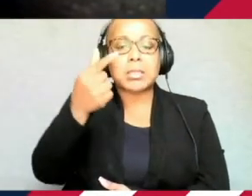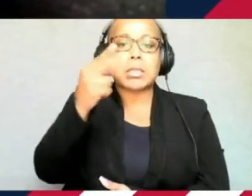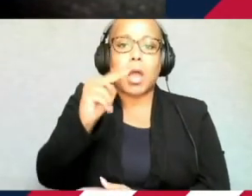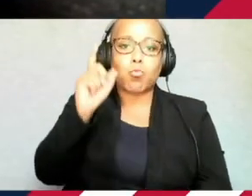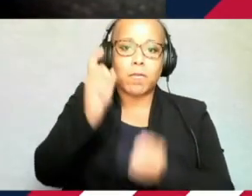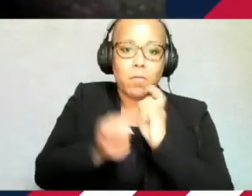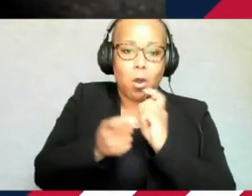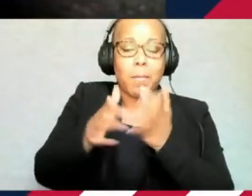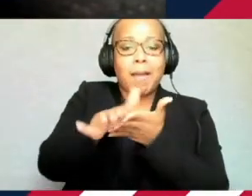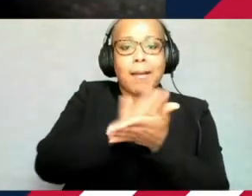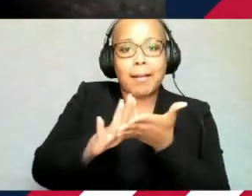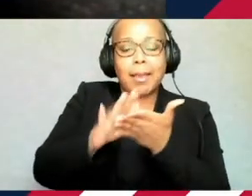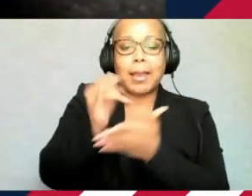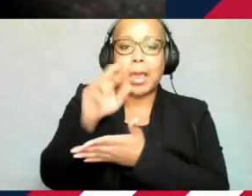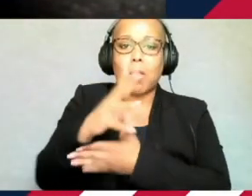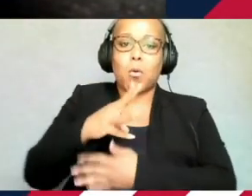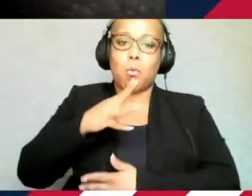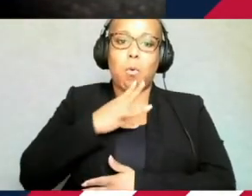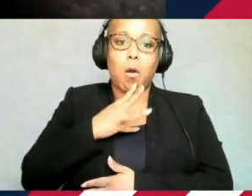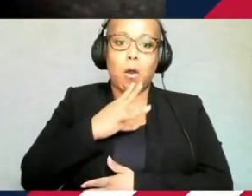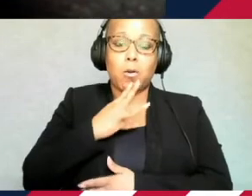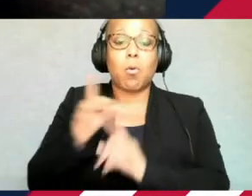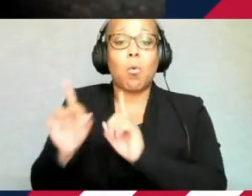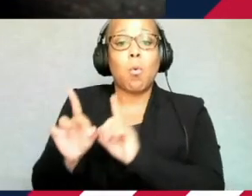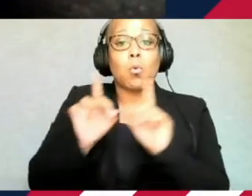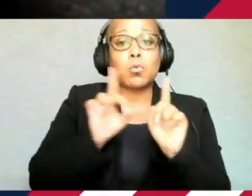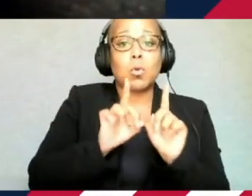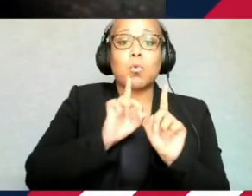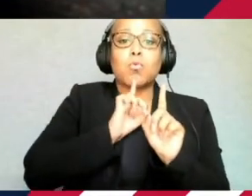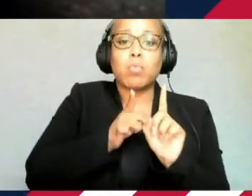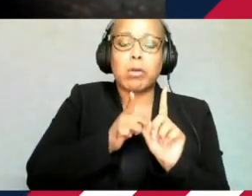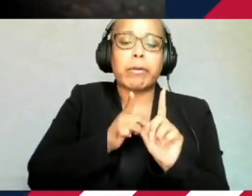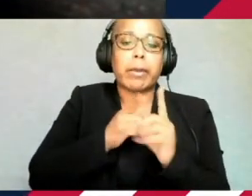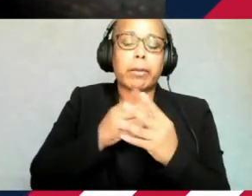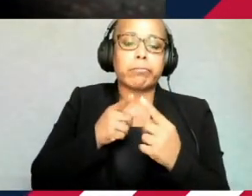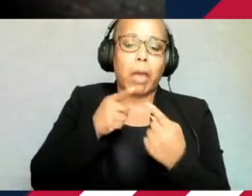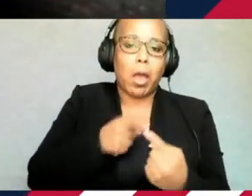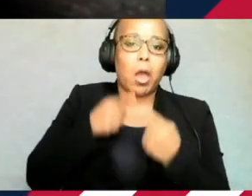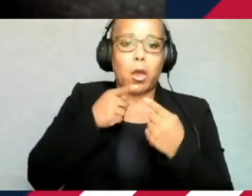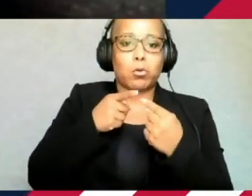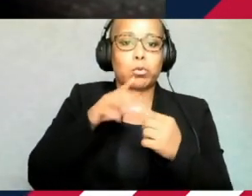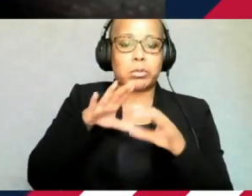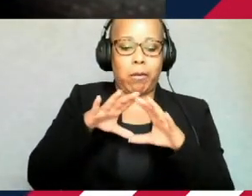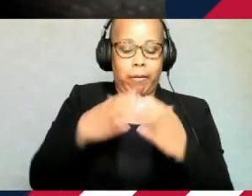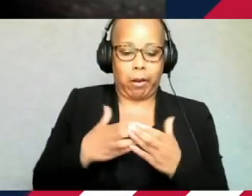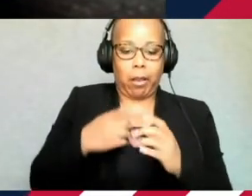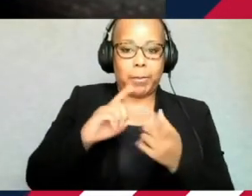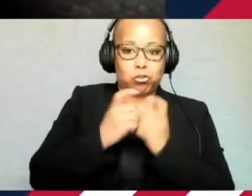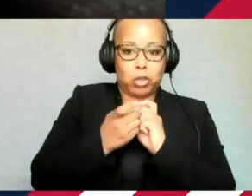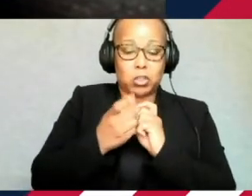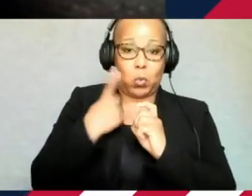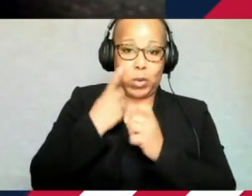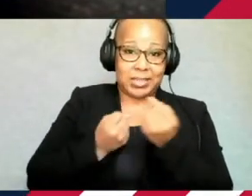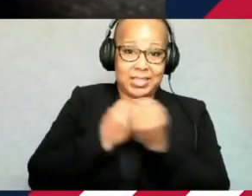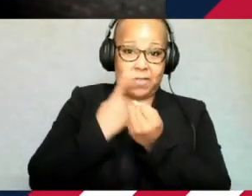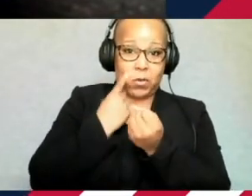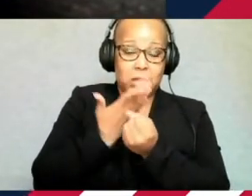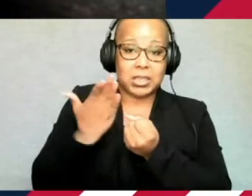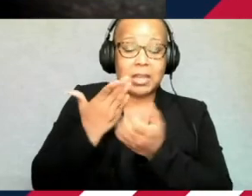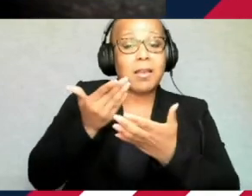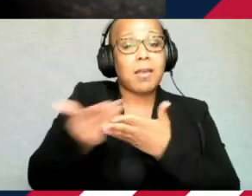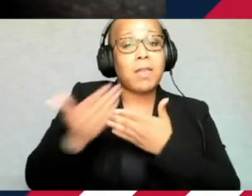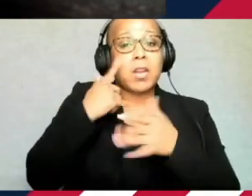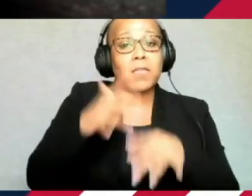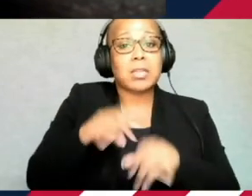and water that also battles catastrophic climate change. And we stand for these things even if it takes